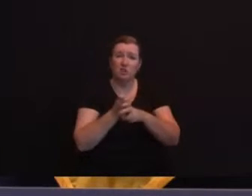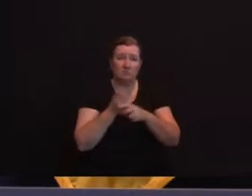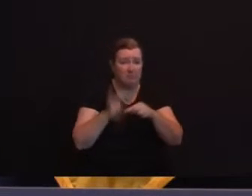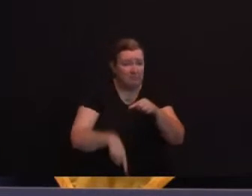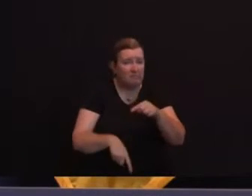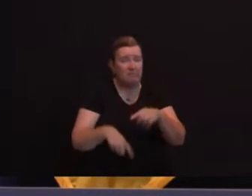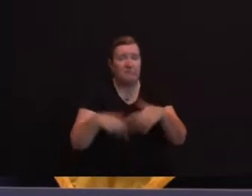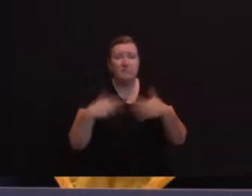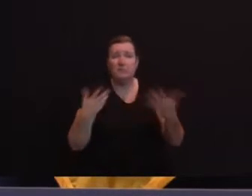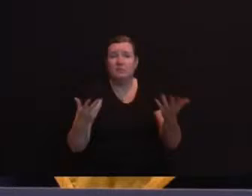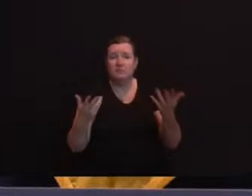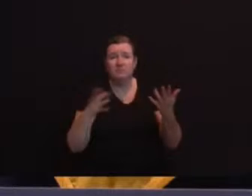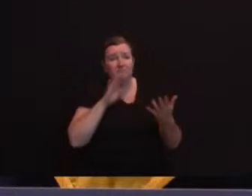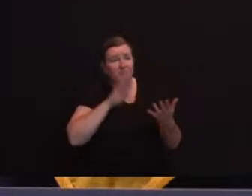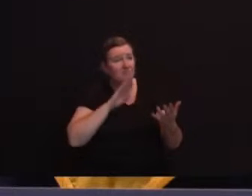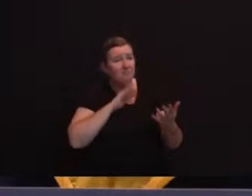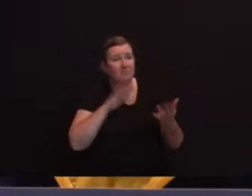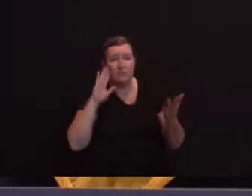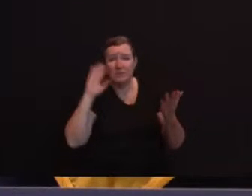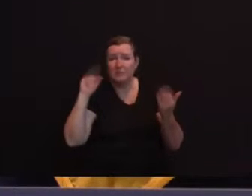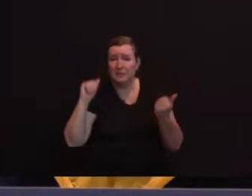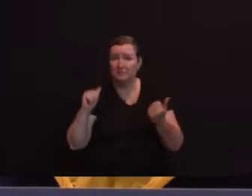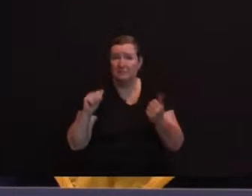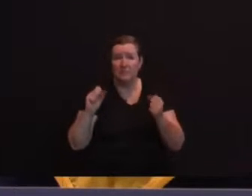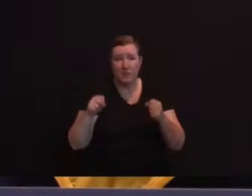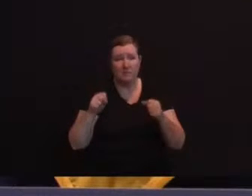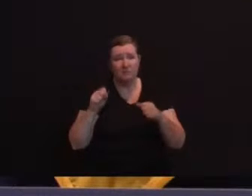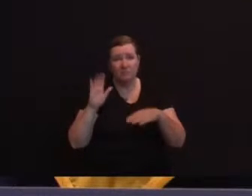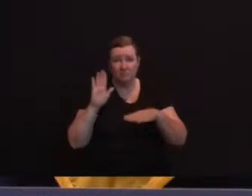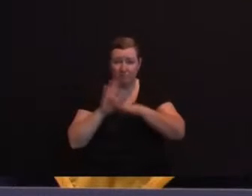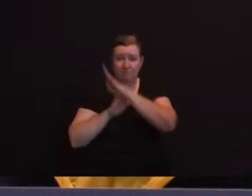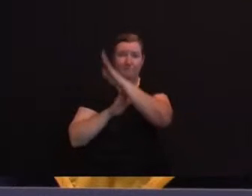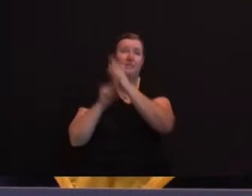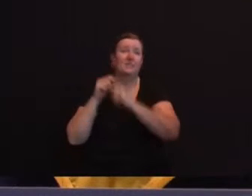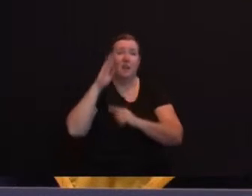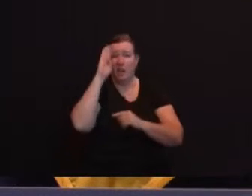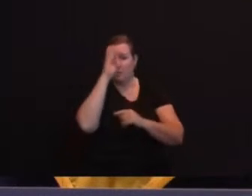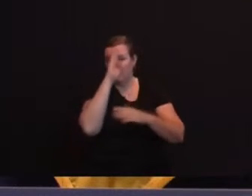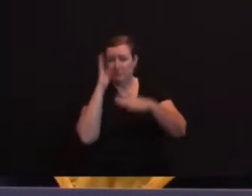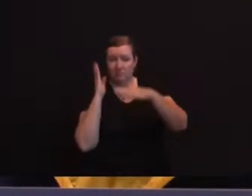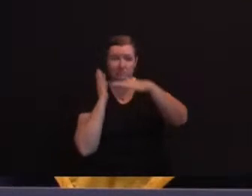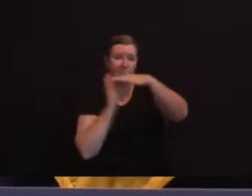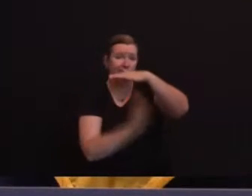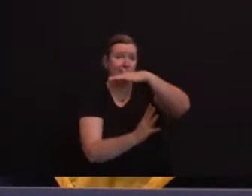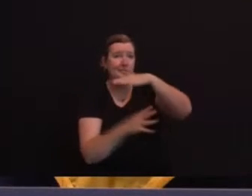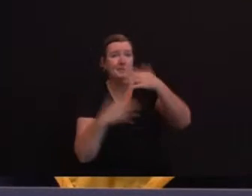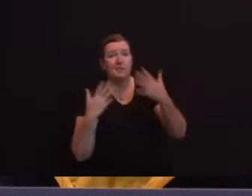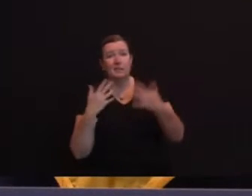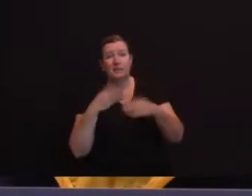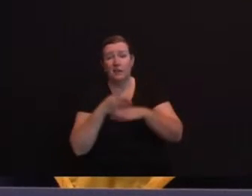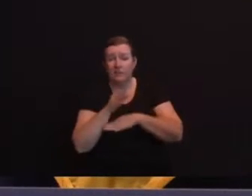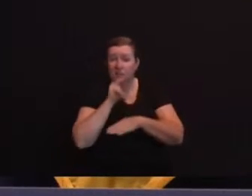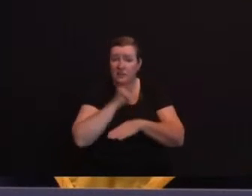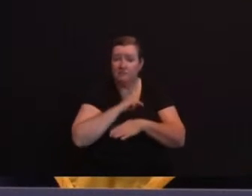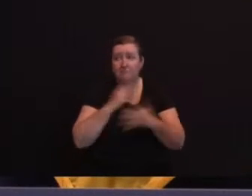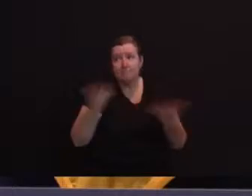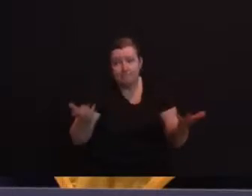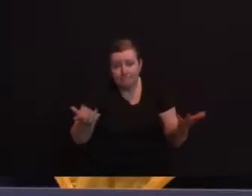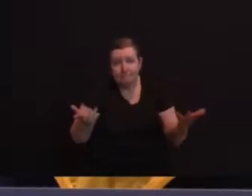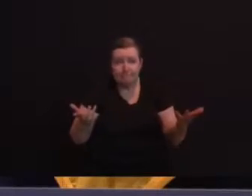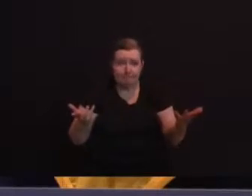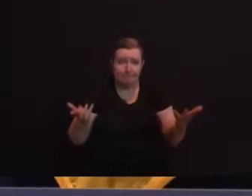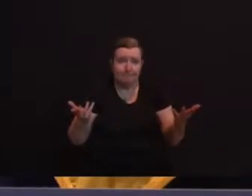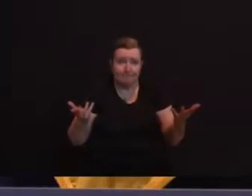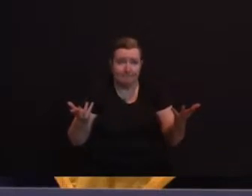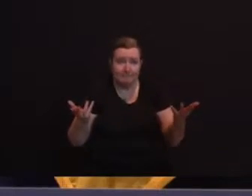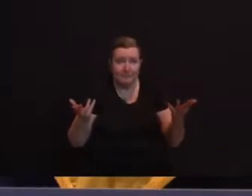expecting potential upsurge in hospitalizations and otherwise coming out of Thanksgiving? I hope not, but sadly, yes. Any